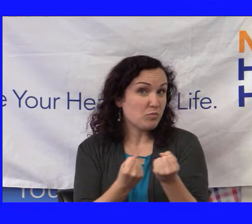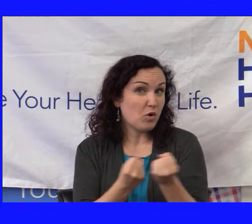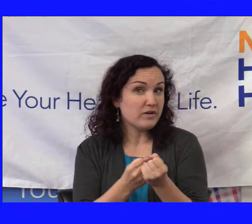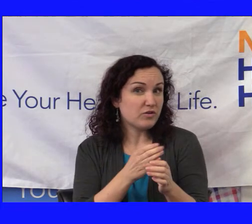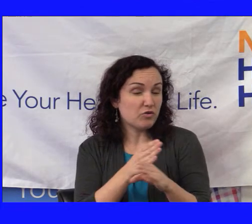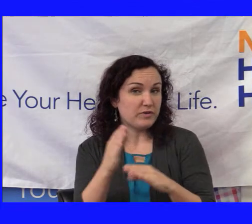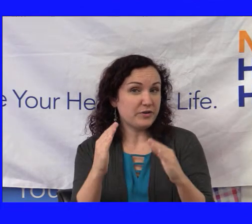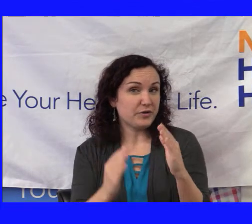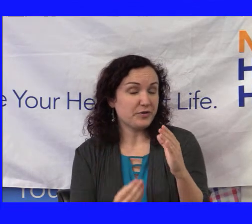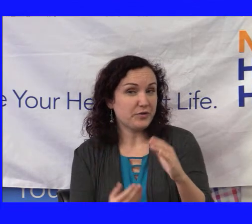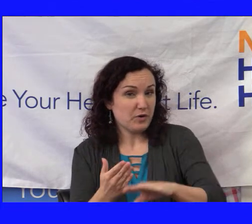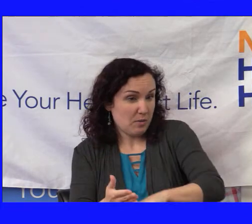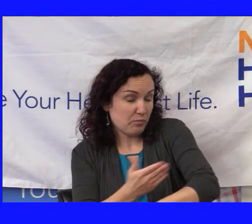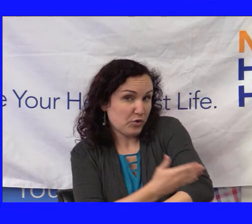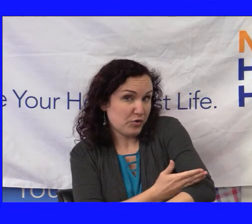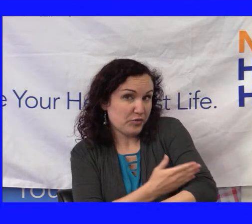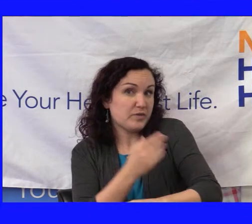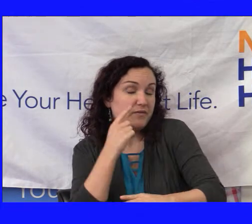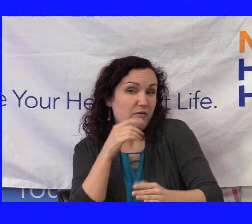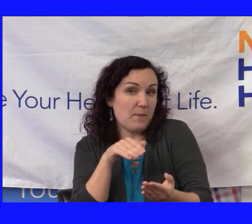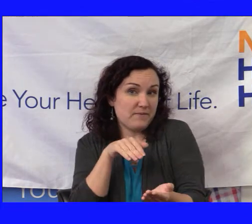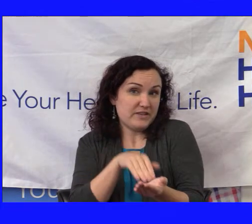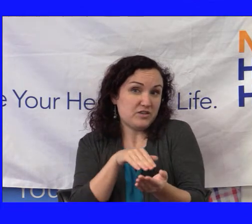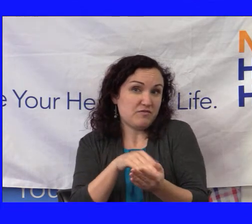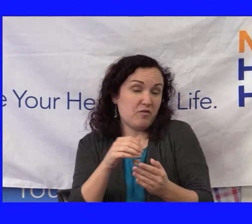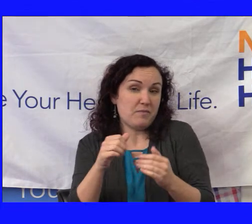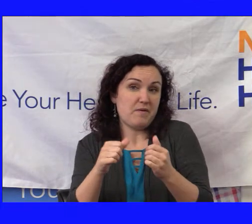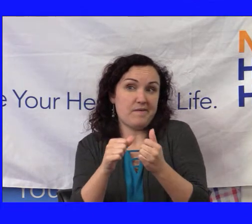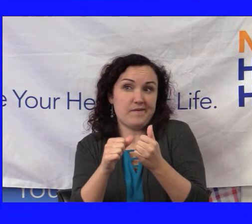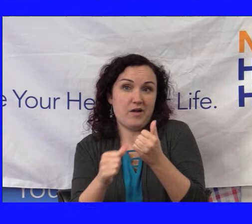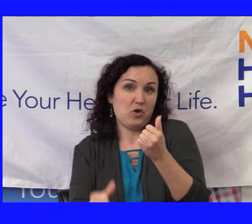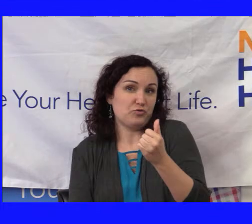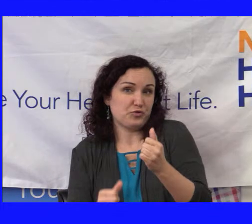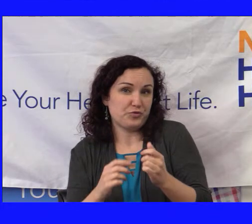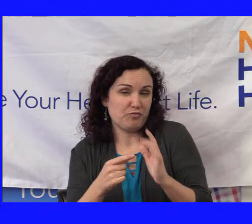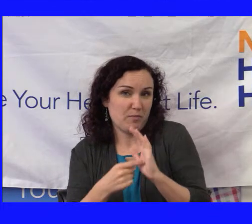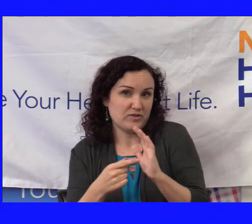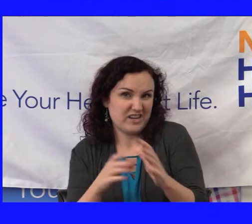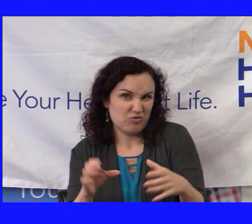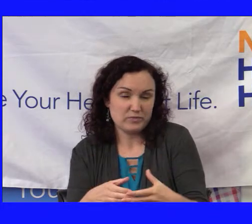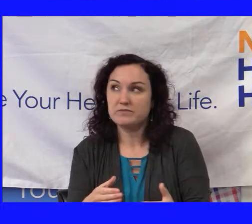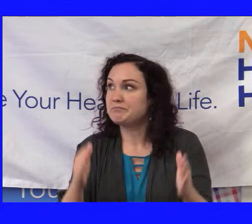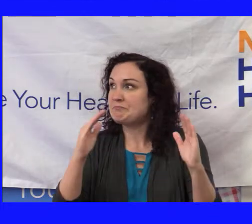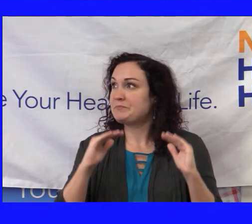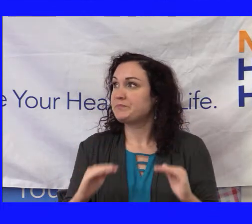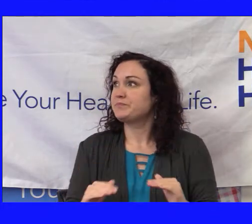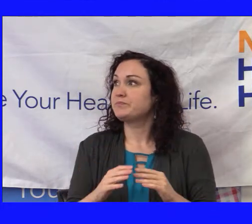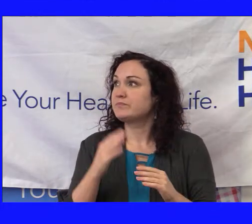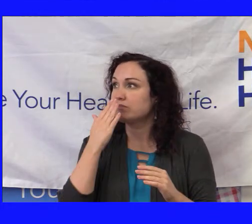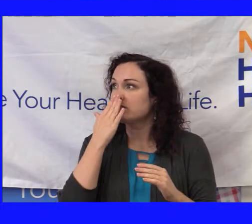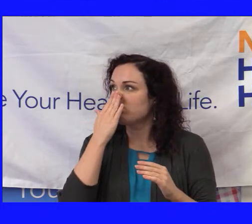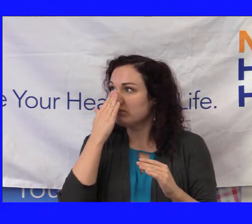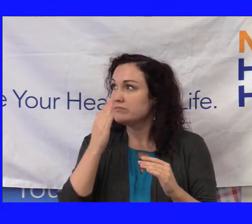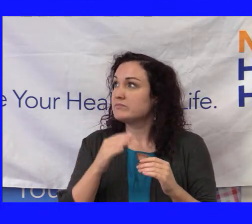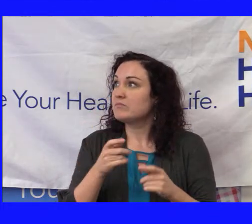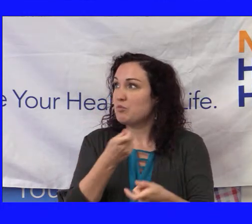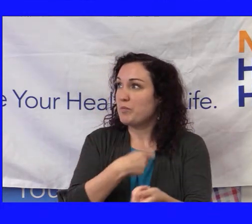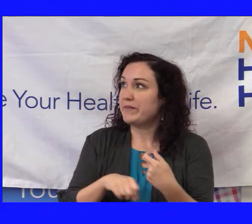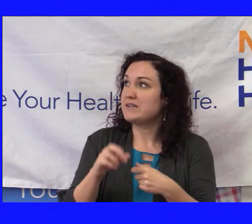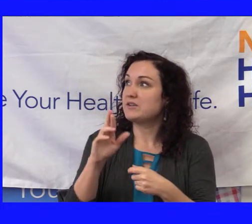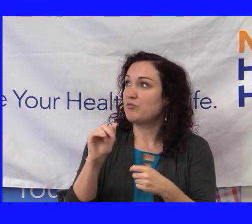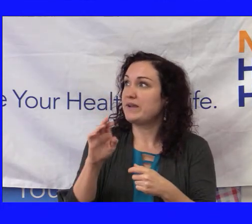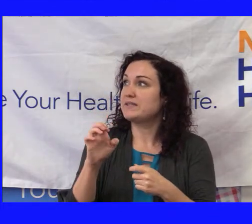for physicians from underrepresented groups. We'll be evaluating, and where appropriate, we'll be replacing